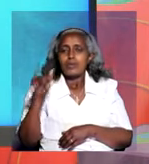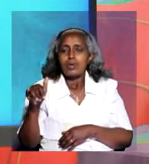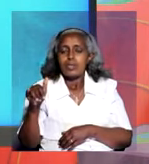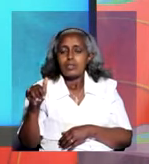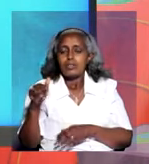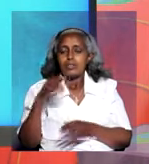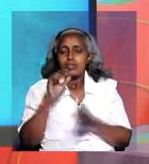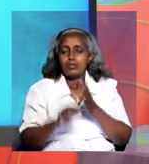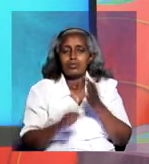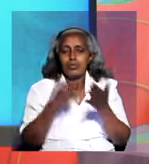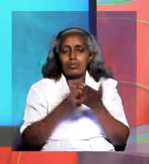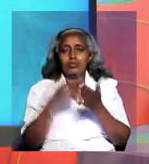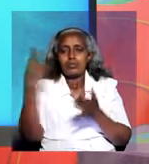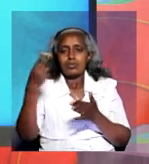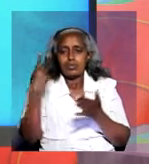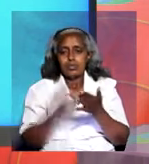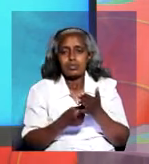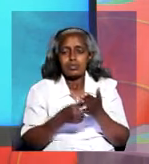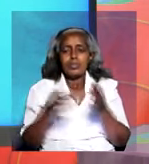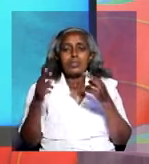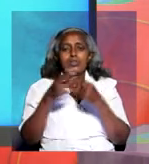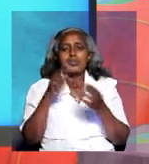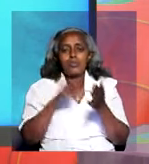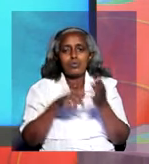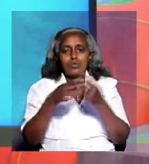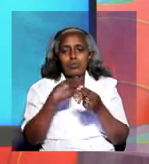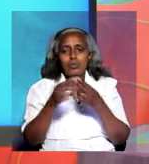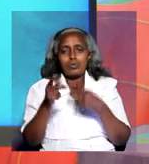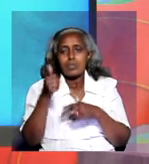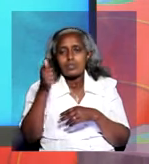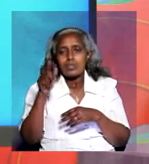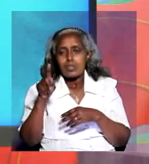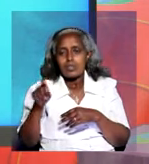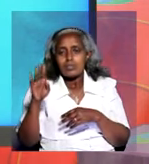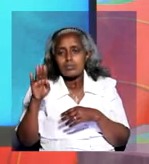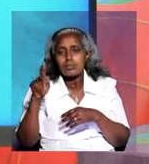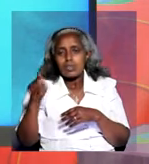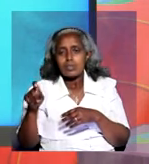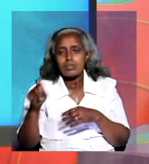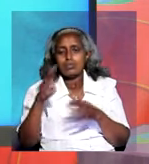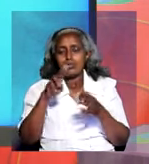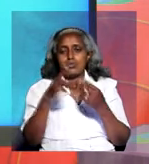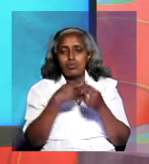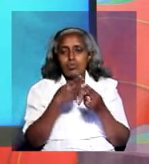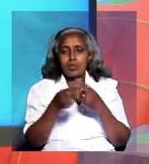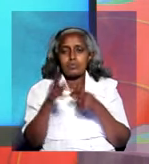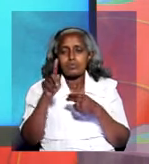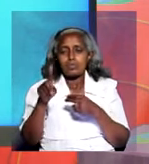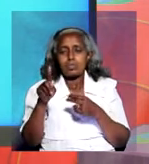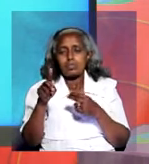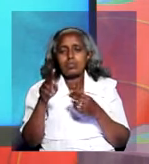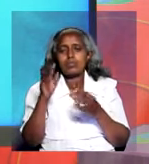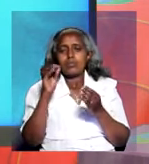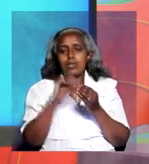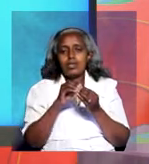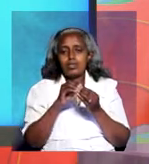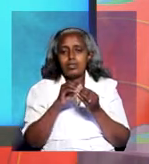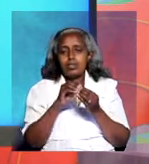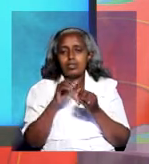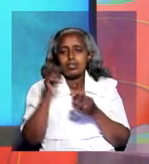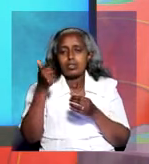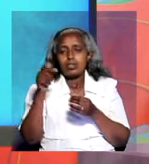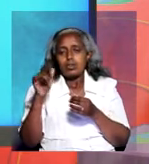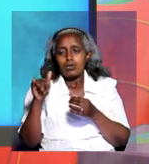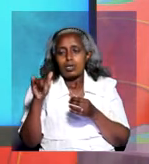by. So using this, their dot product is this, ax bx is 2 times coefficient 1, 2 times 1 plus